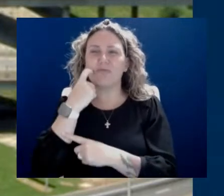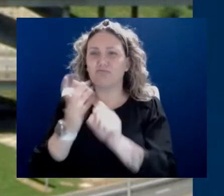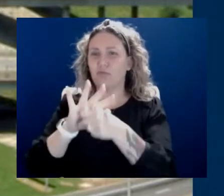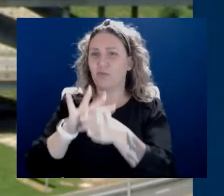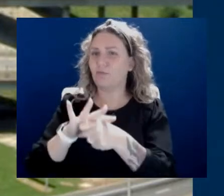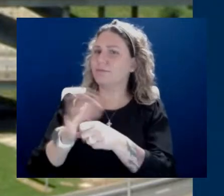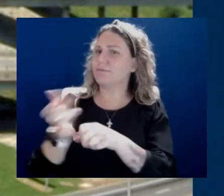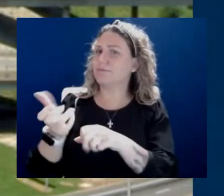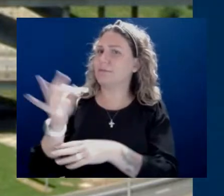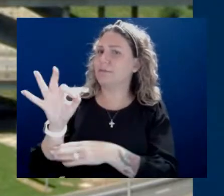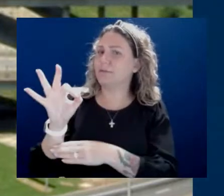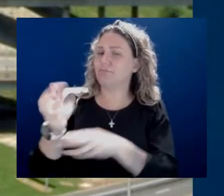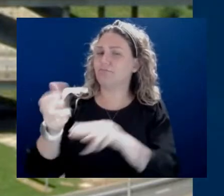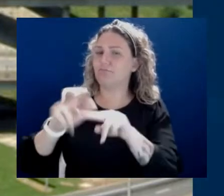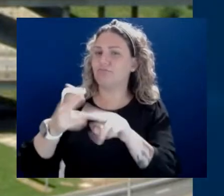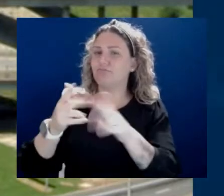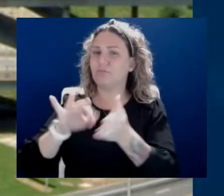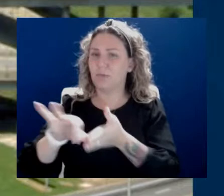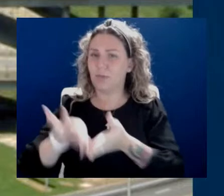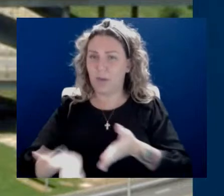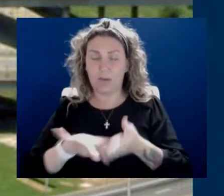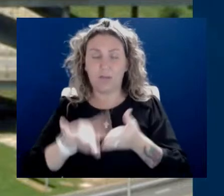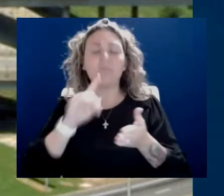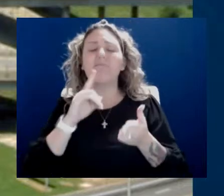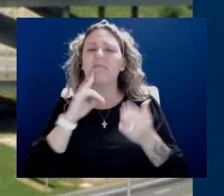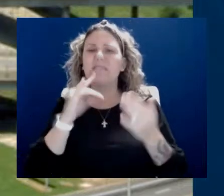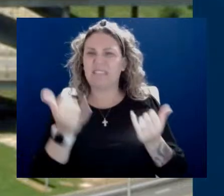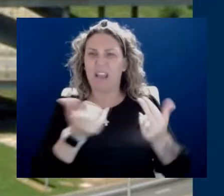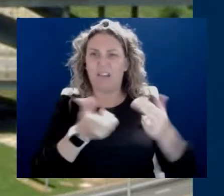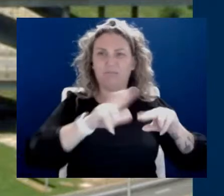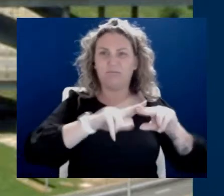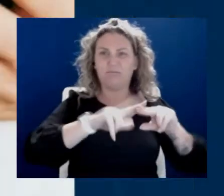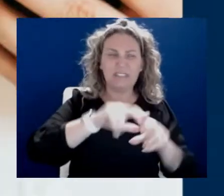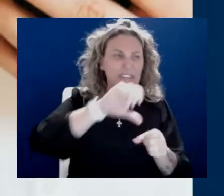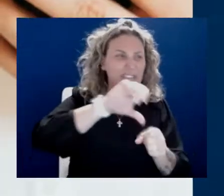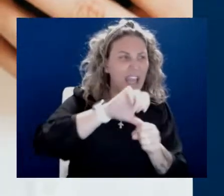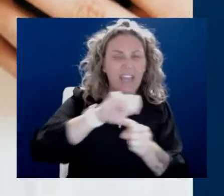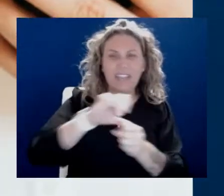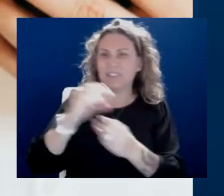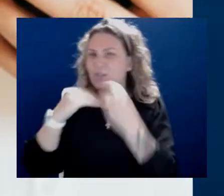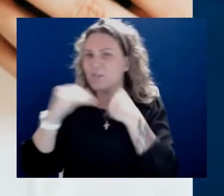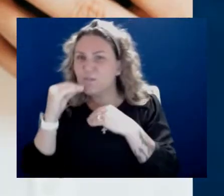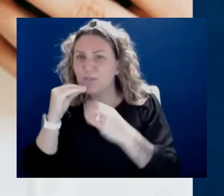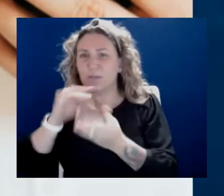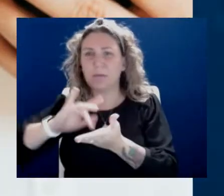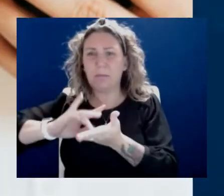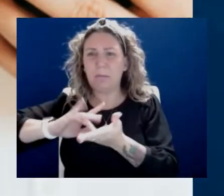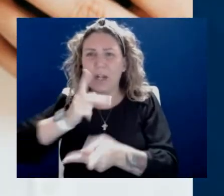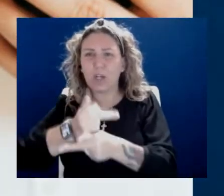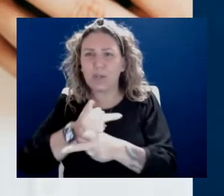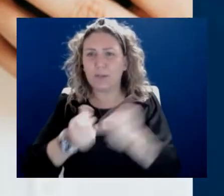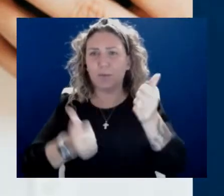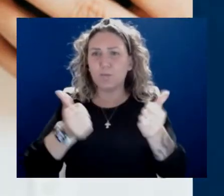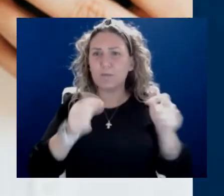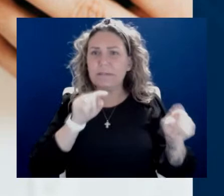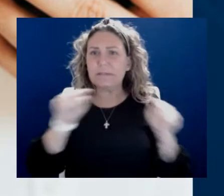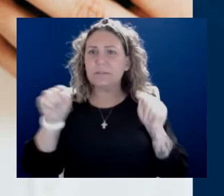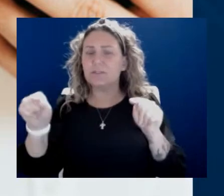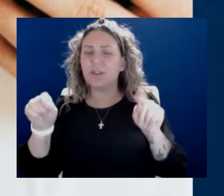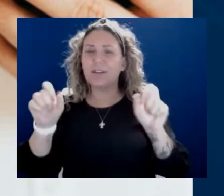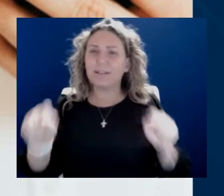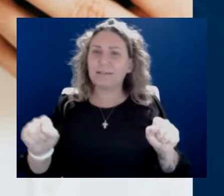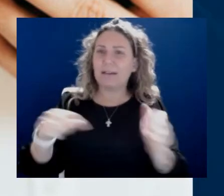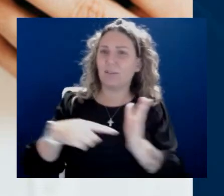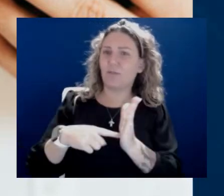now causing some people to choose between food, gas, and medical care. We know you will have lots to share on this topic, so please